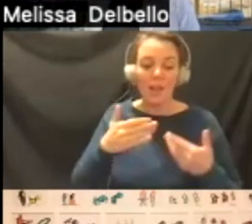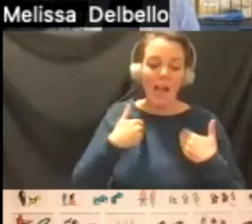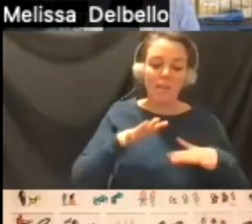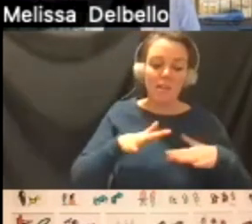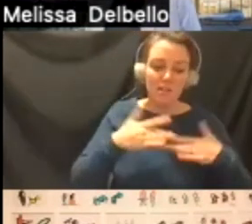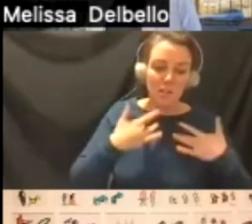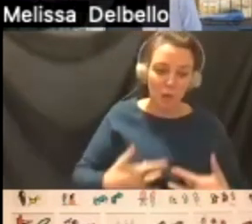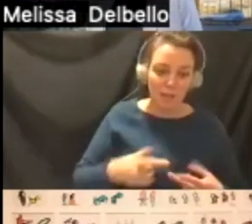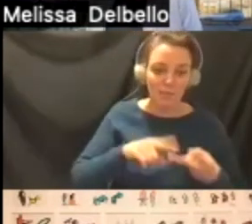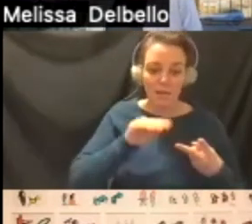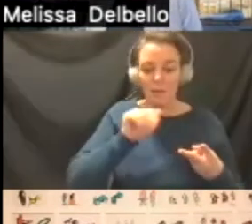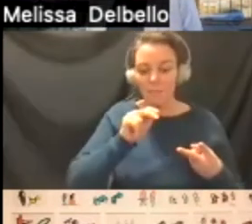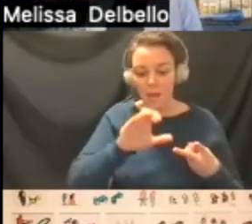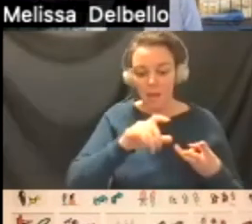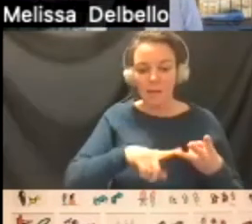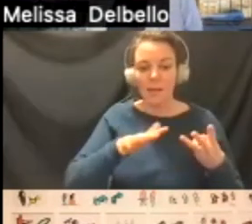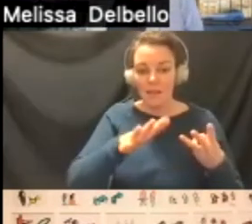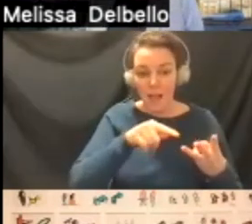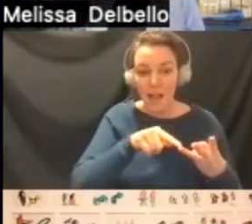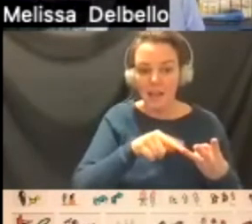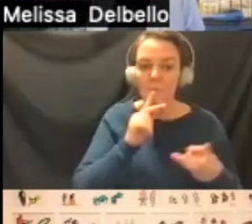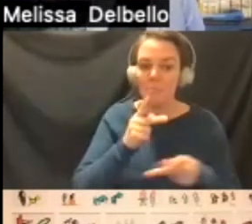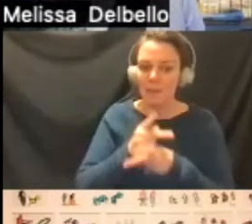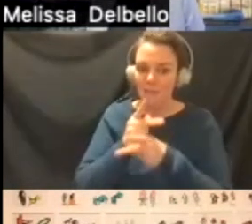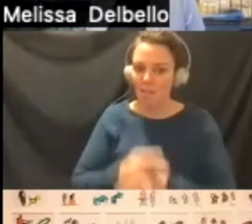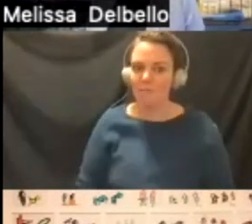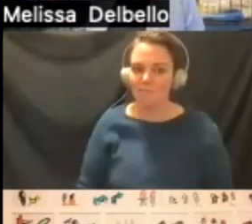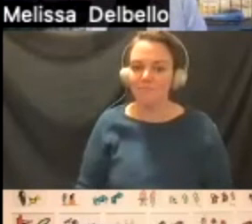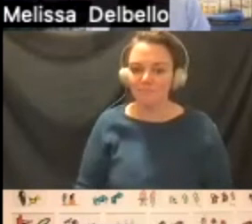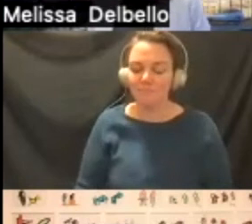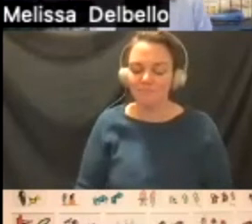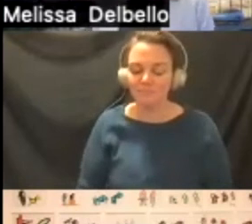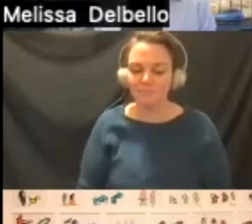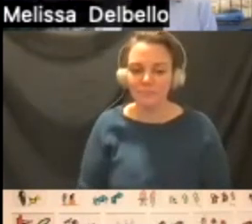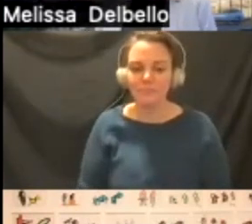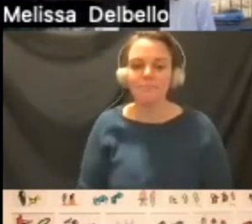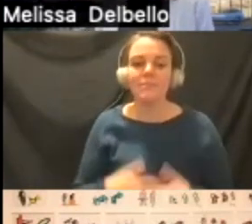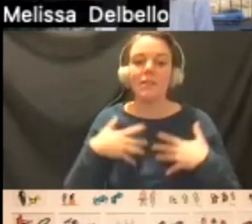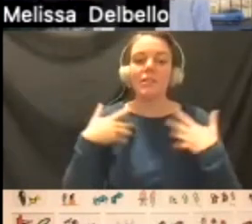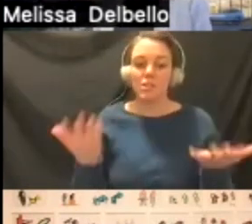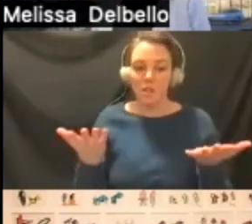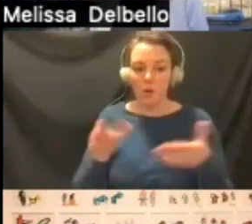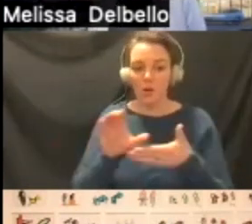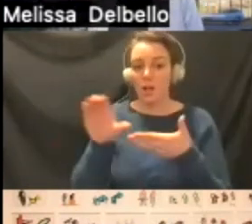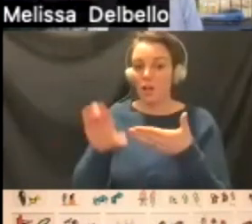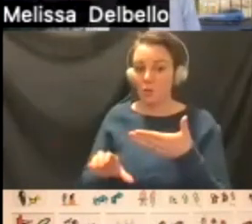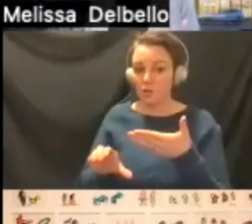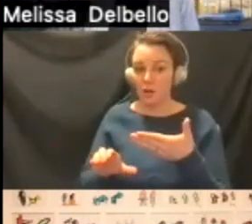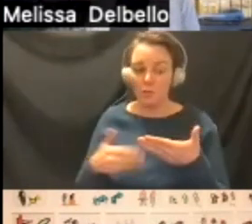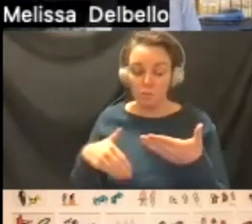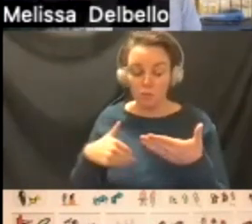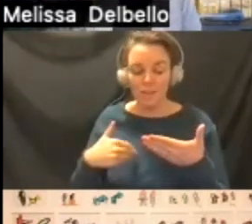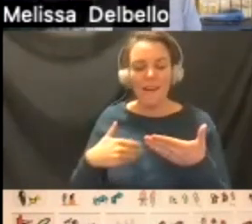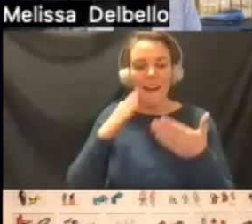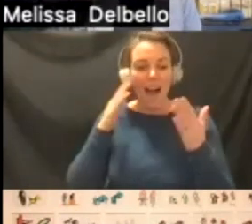symptoms, manic symptoms, anxiety symptoms. So in conclusion, I hope that